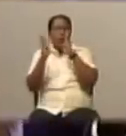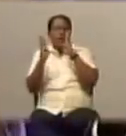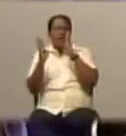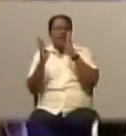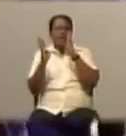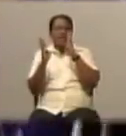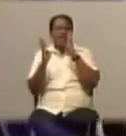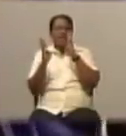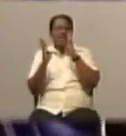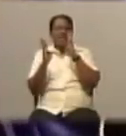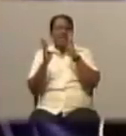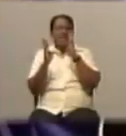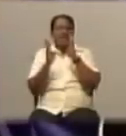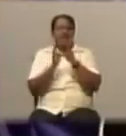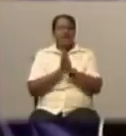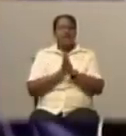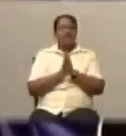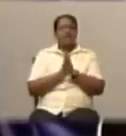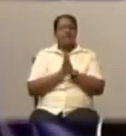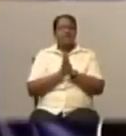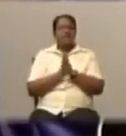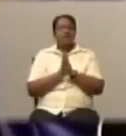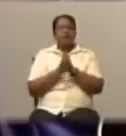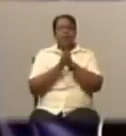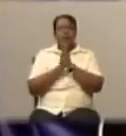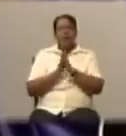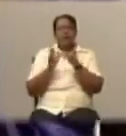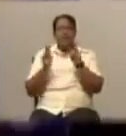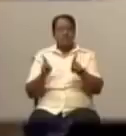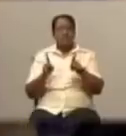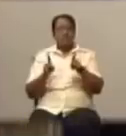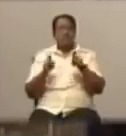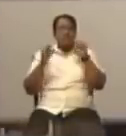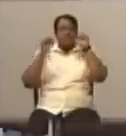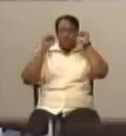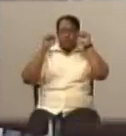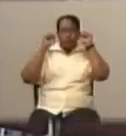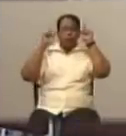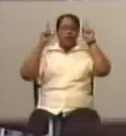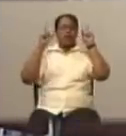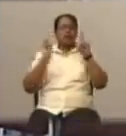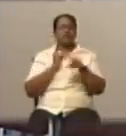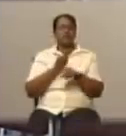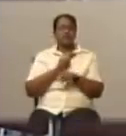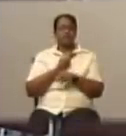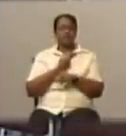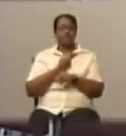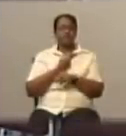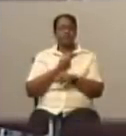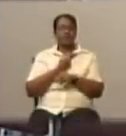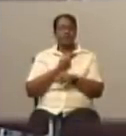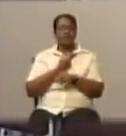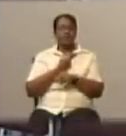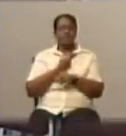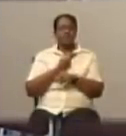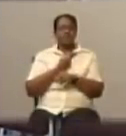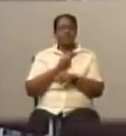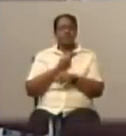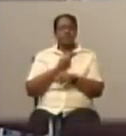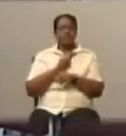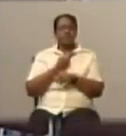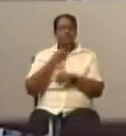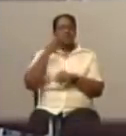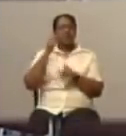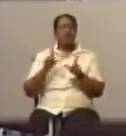we use or we ask someone to wake up. So the wake-up call, because in the liturgy, in the